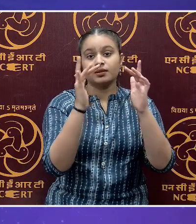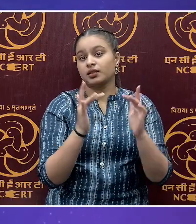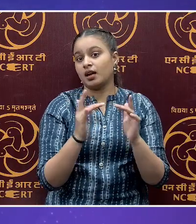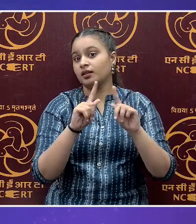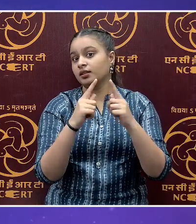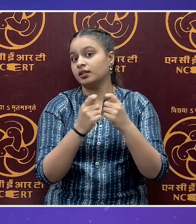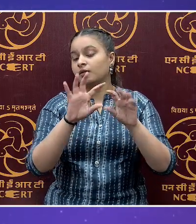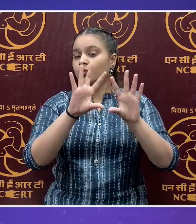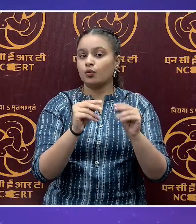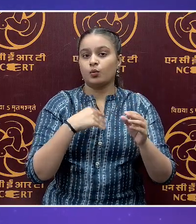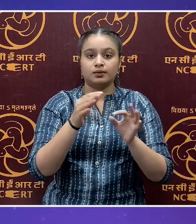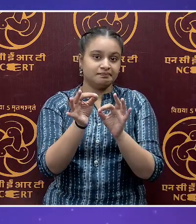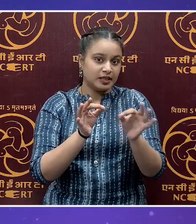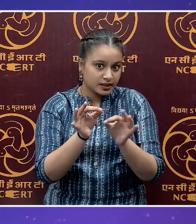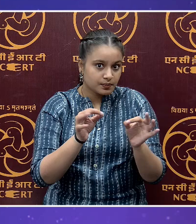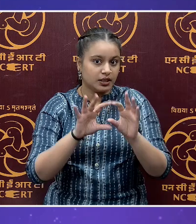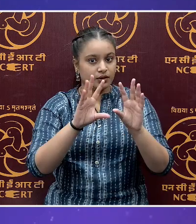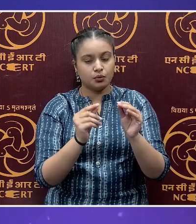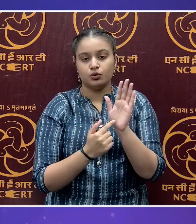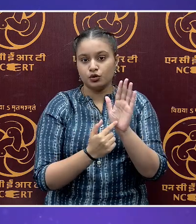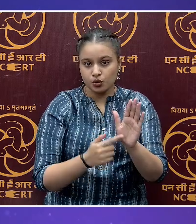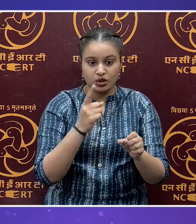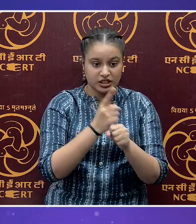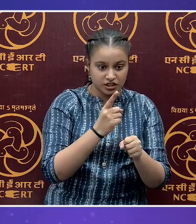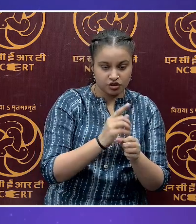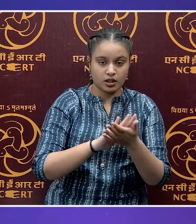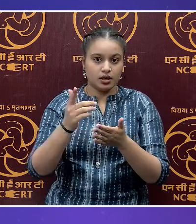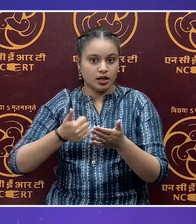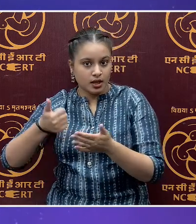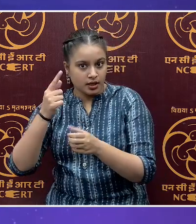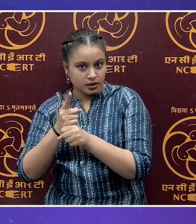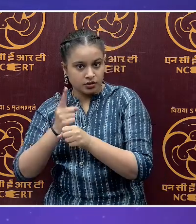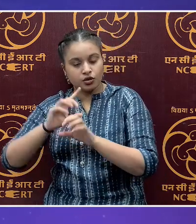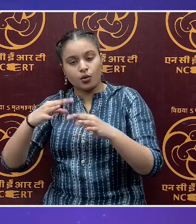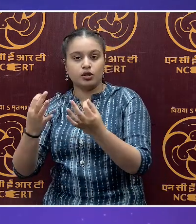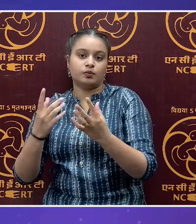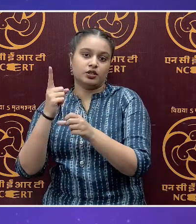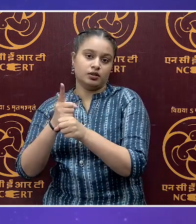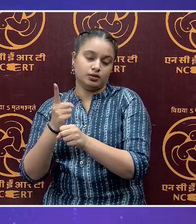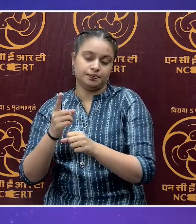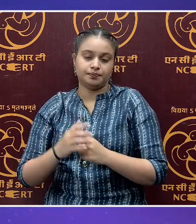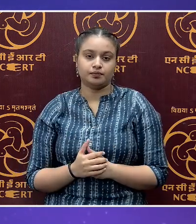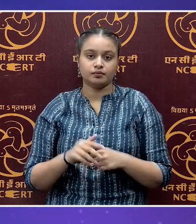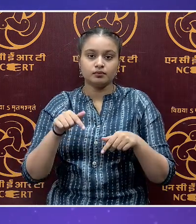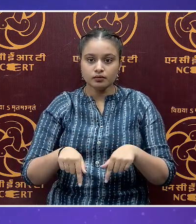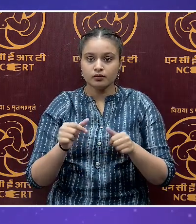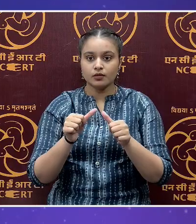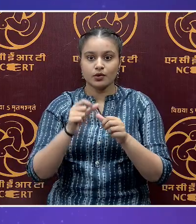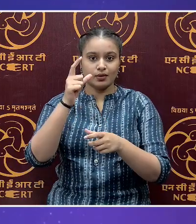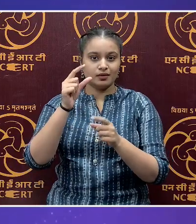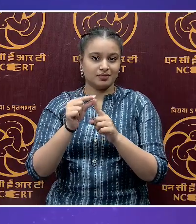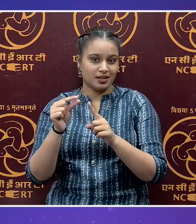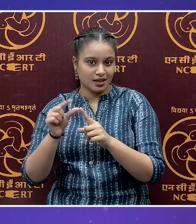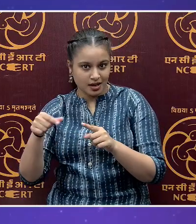brief demonstration of the special educator, head teacher, and the teacher role. There is one scope of our application. There is